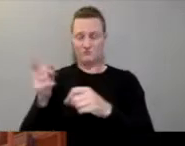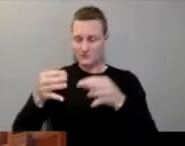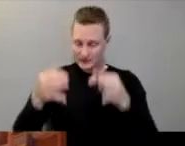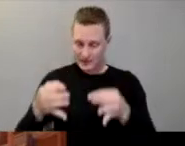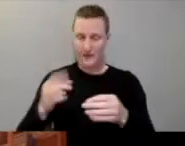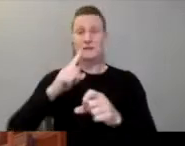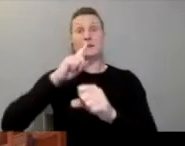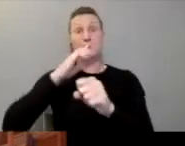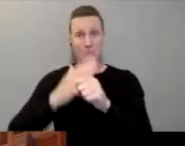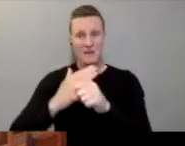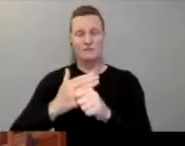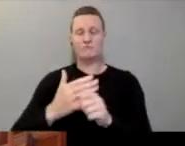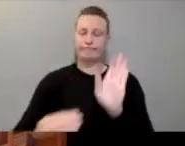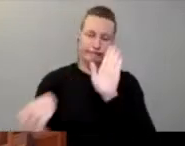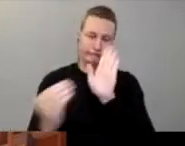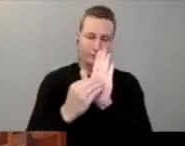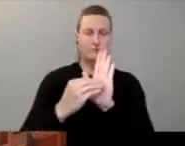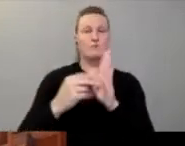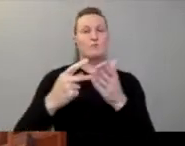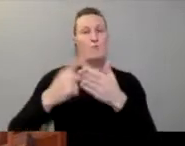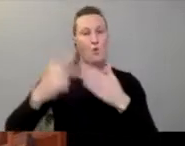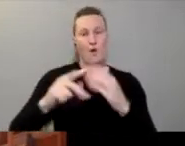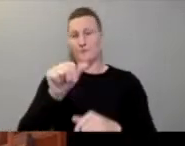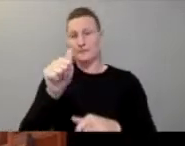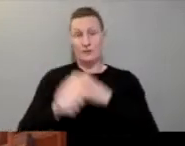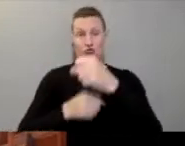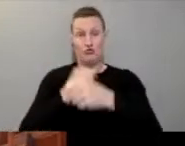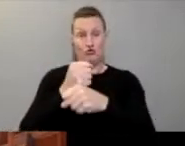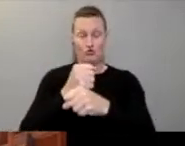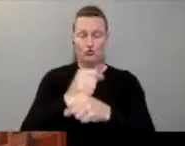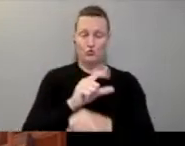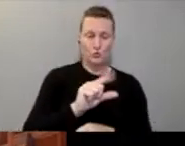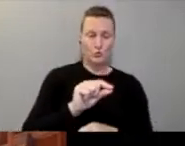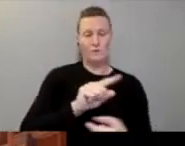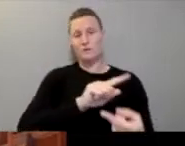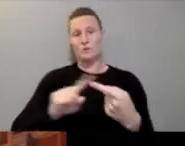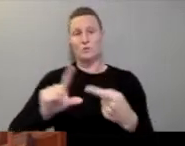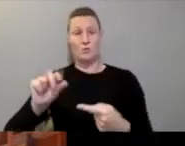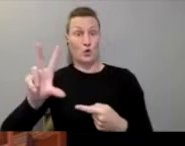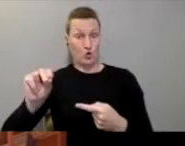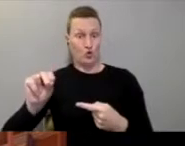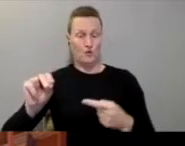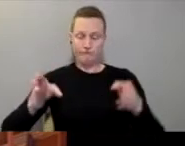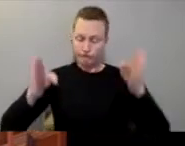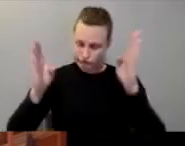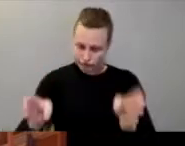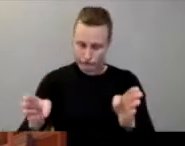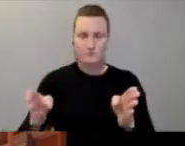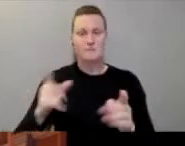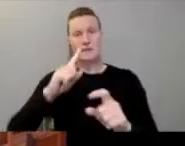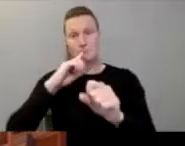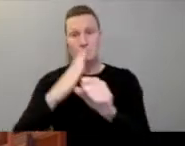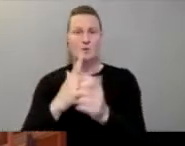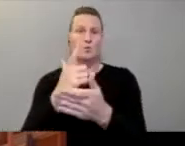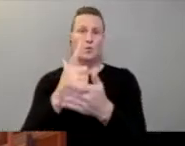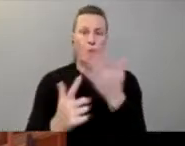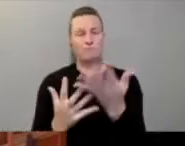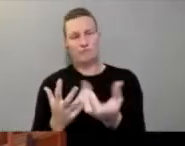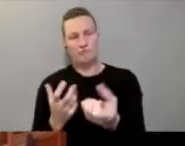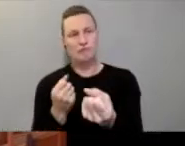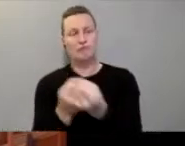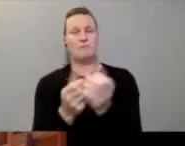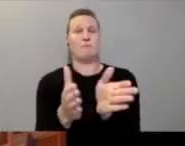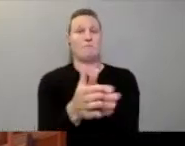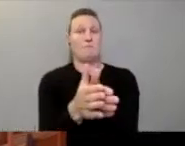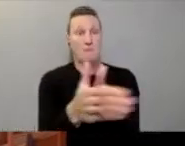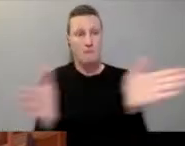the kind of core guiding principles are for the next 10 years of the city's public art program. And so that is a